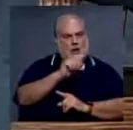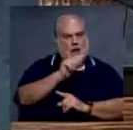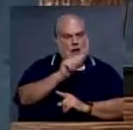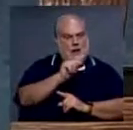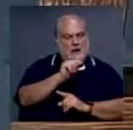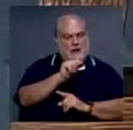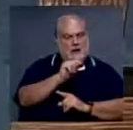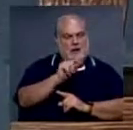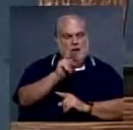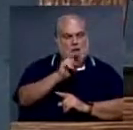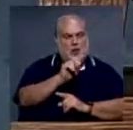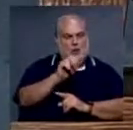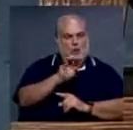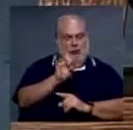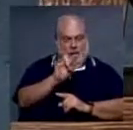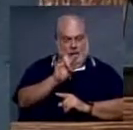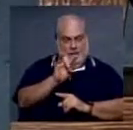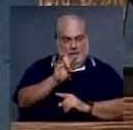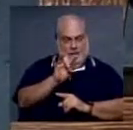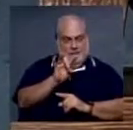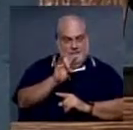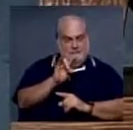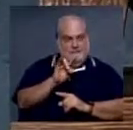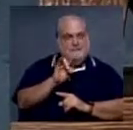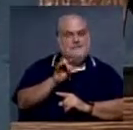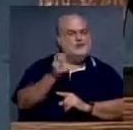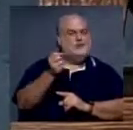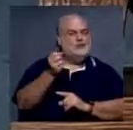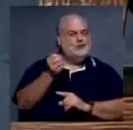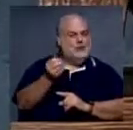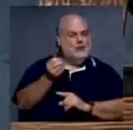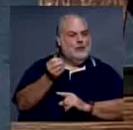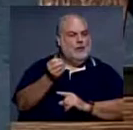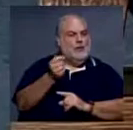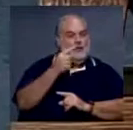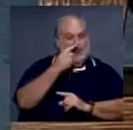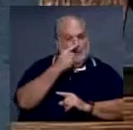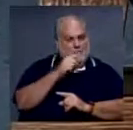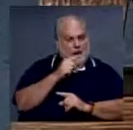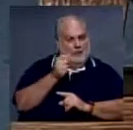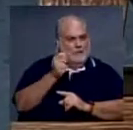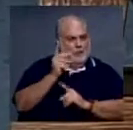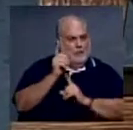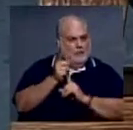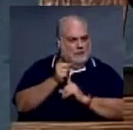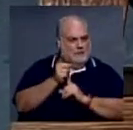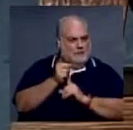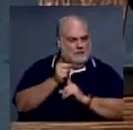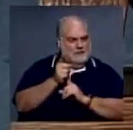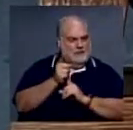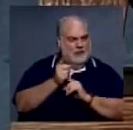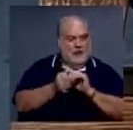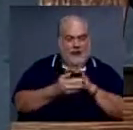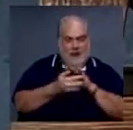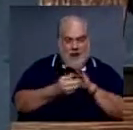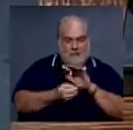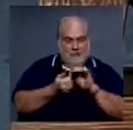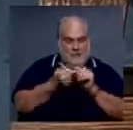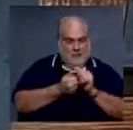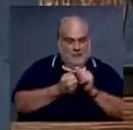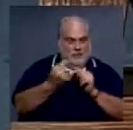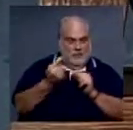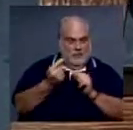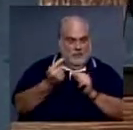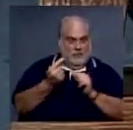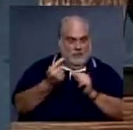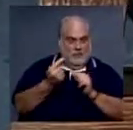2008. And if you guys would just allow me a few minutes here, and I have copies for everyone,